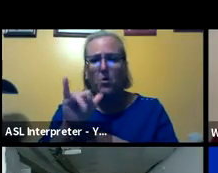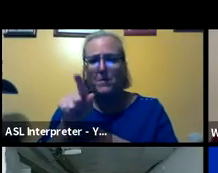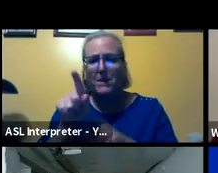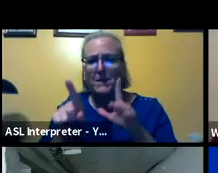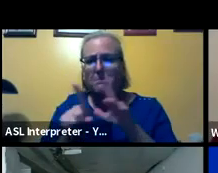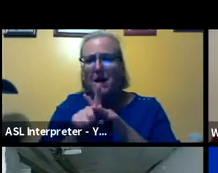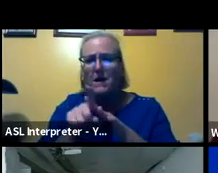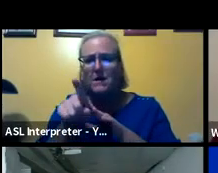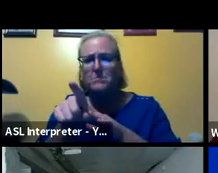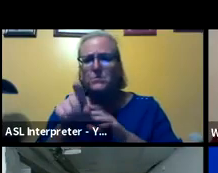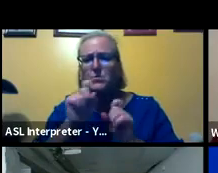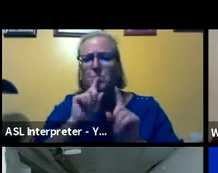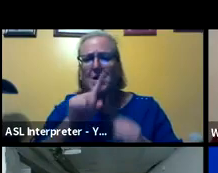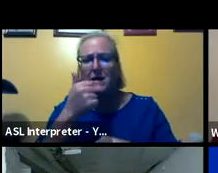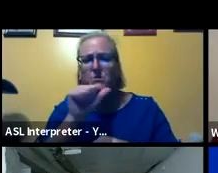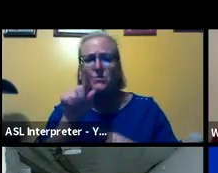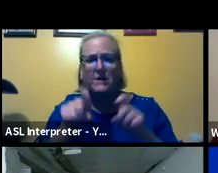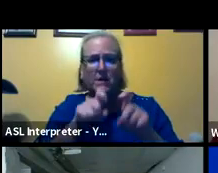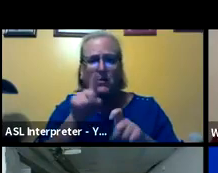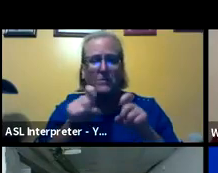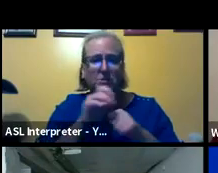potential questions.